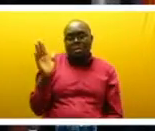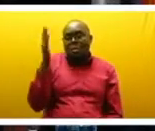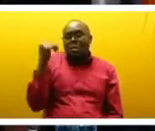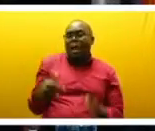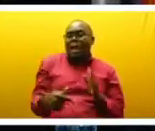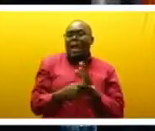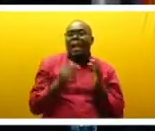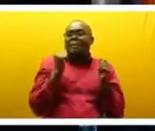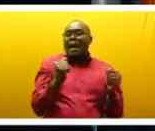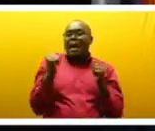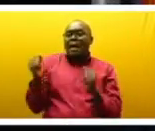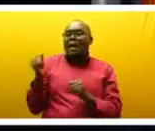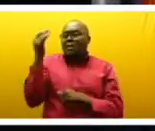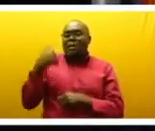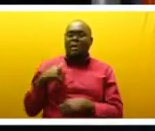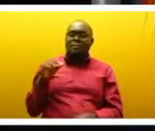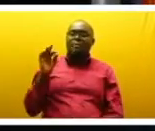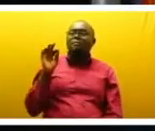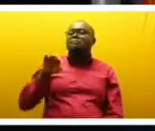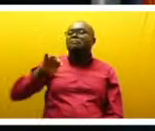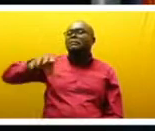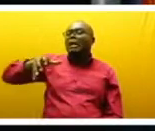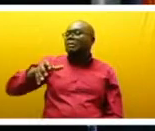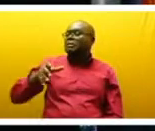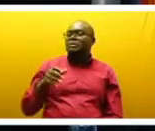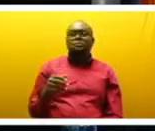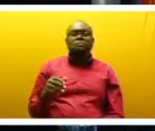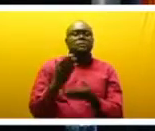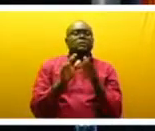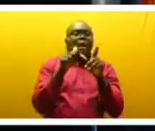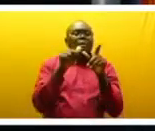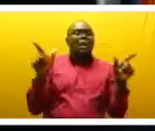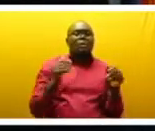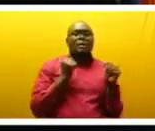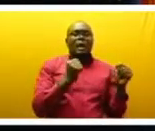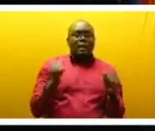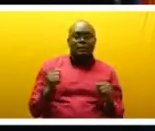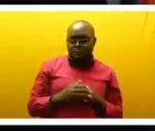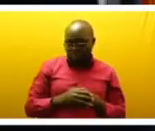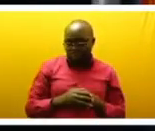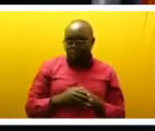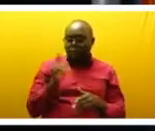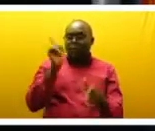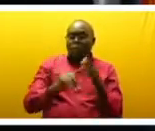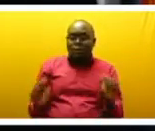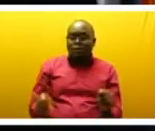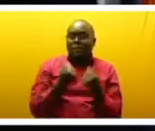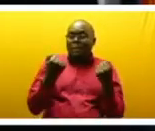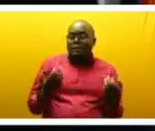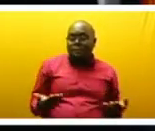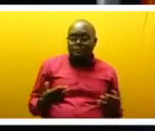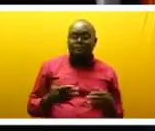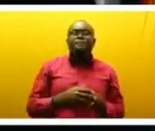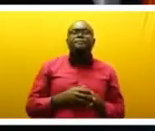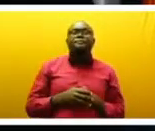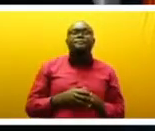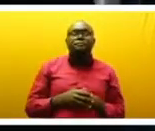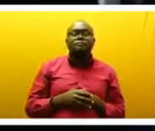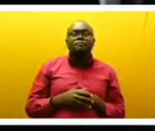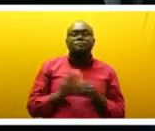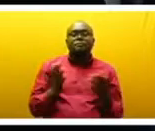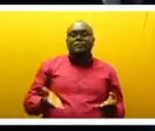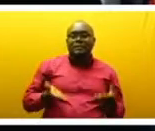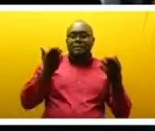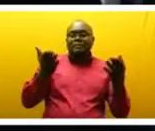my county of origin. Now, and what has happened is that, and the submission I would